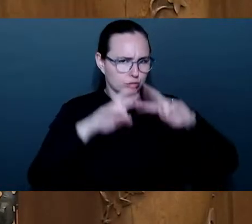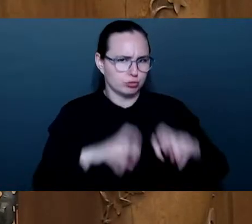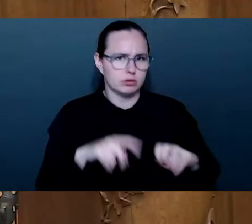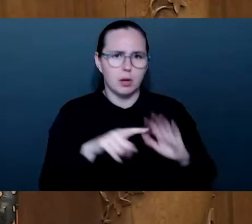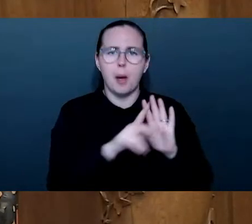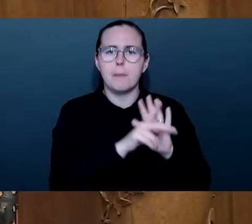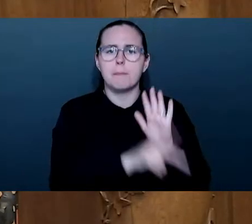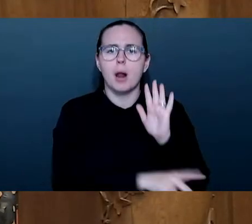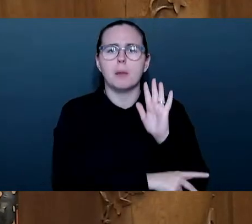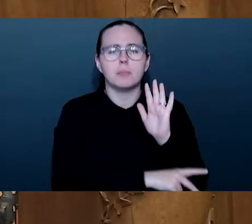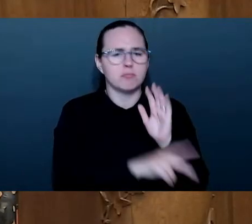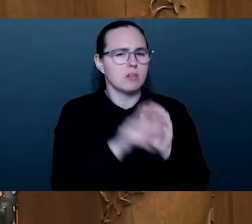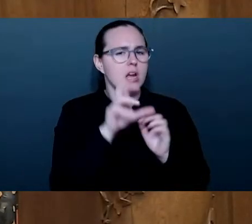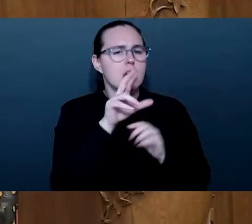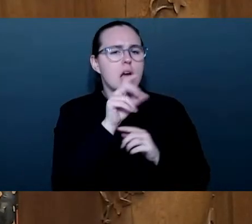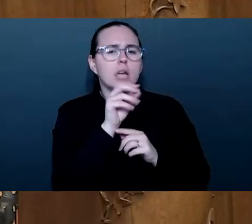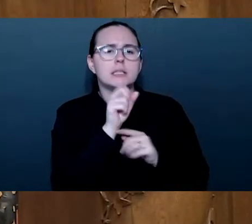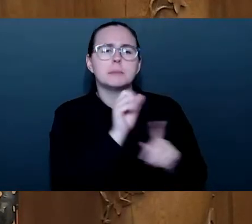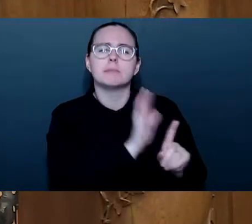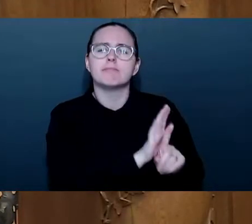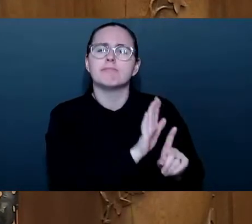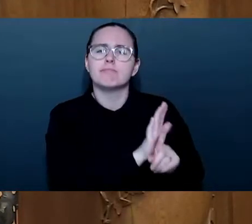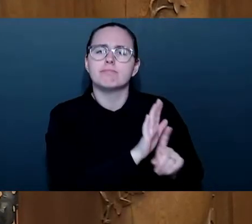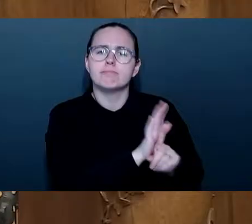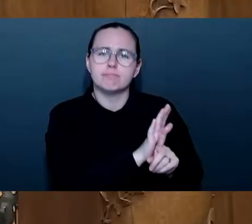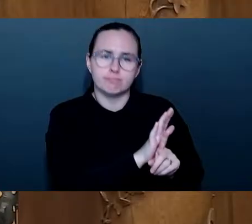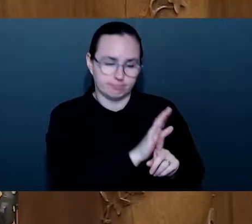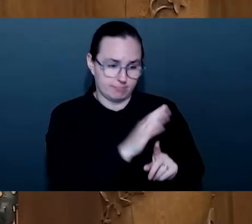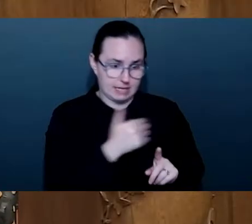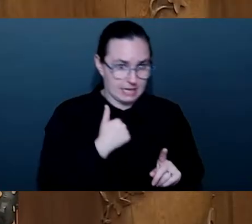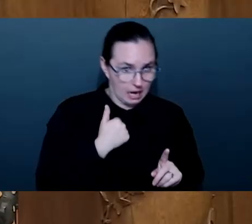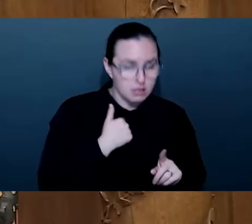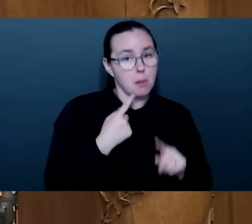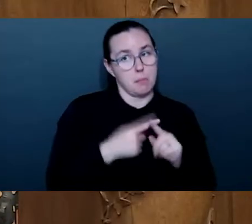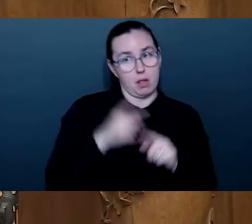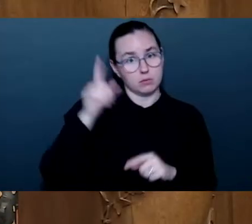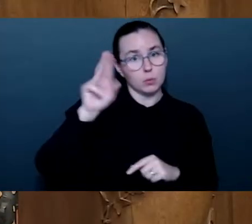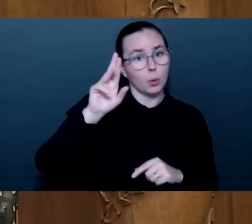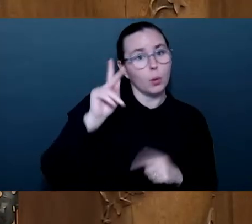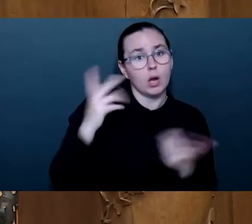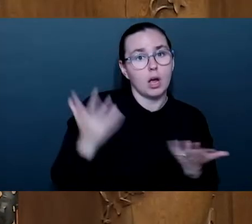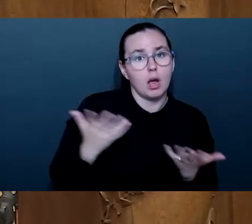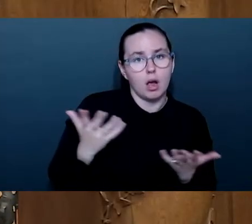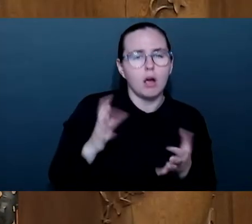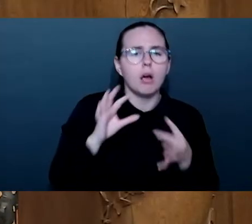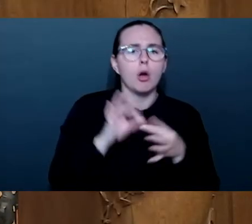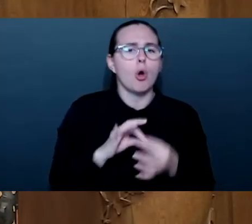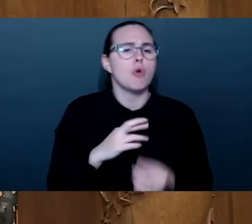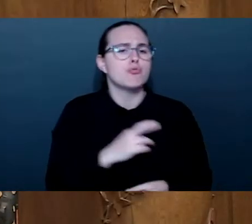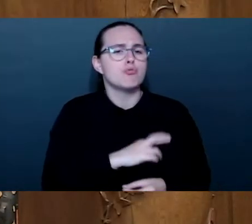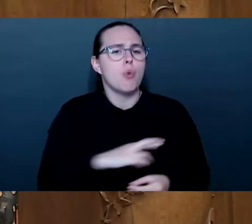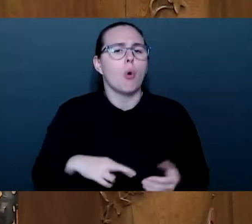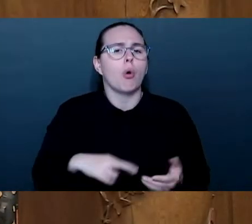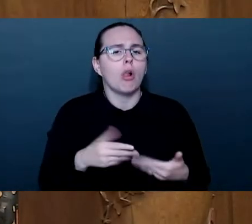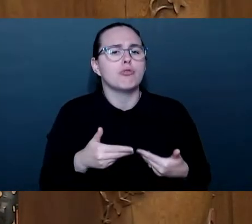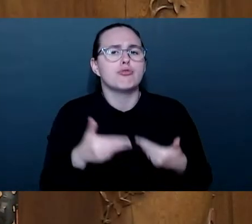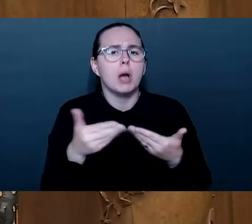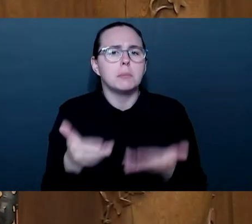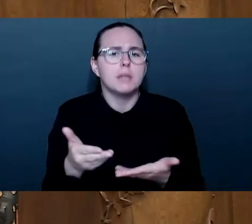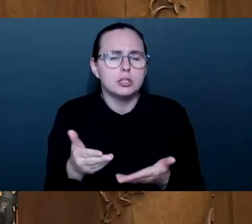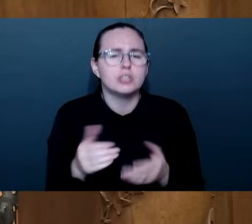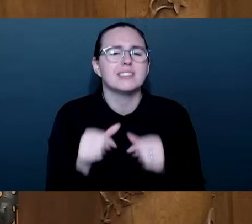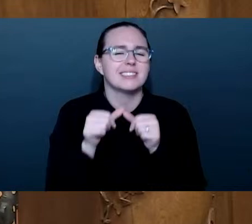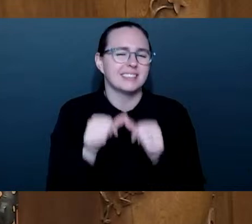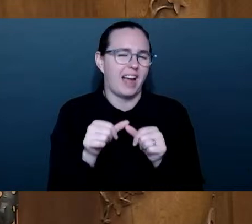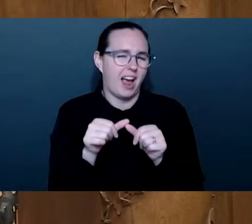pertains to the royal recommendation and the provision of Standing Order 67. The parliamentary authorities hold